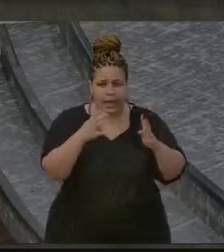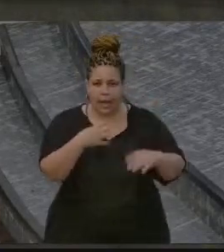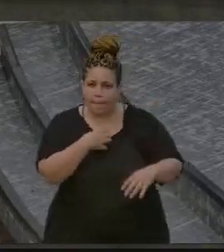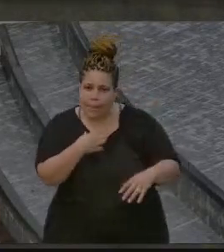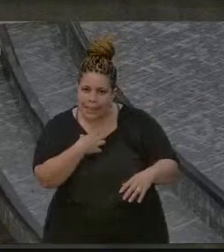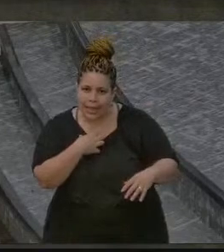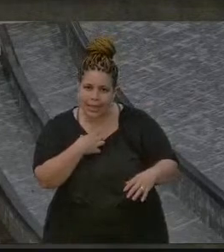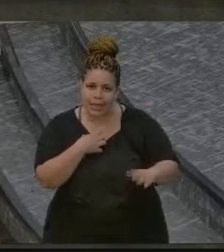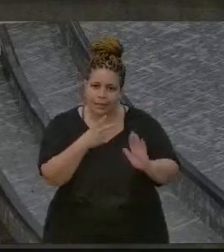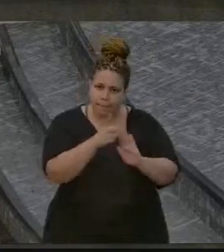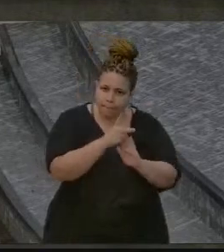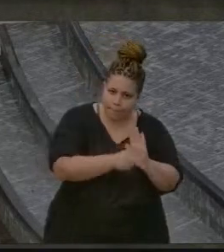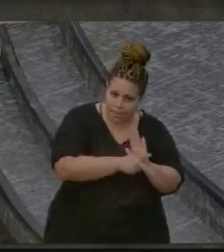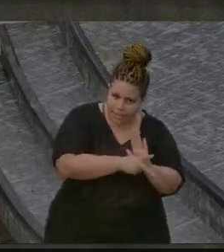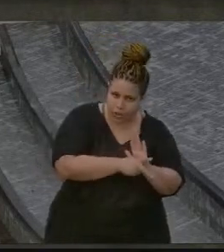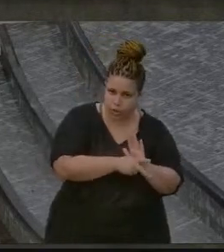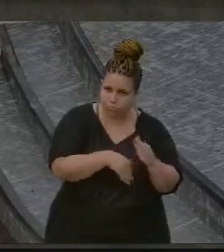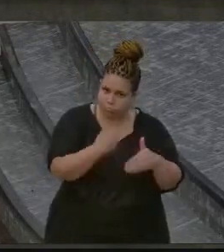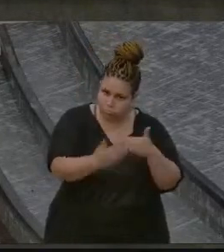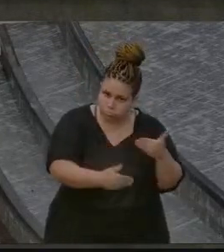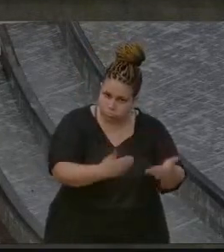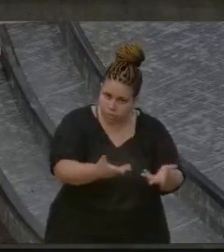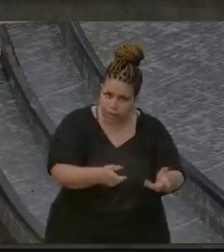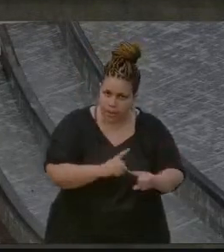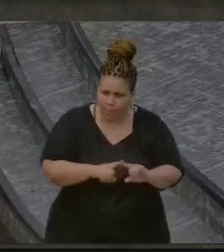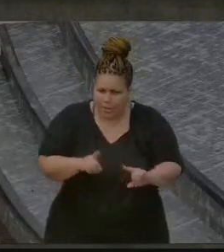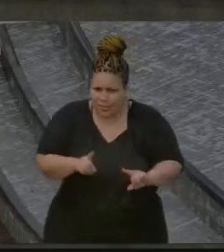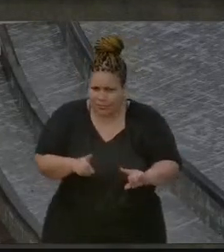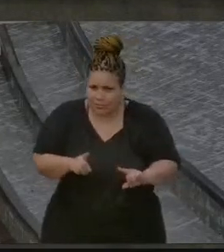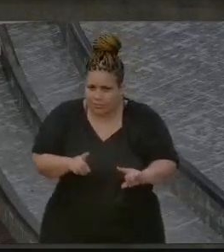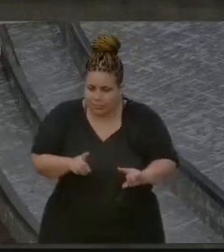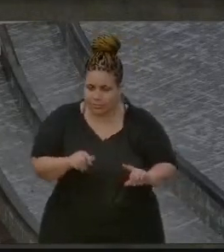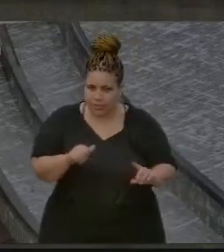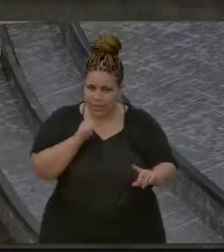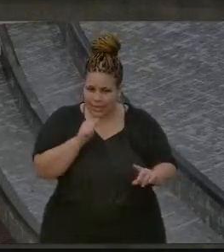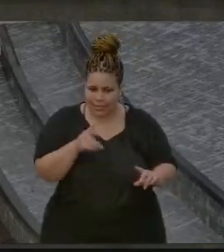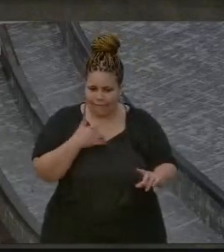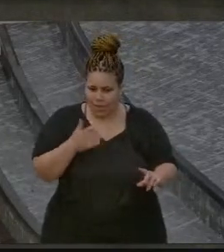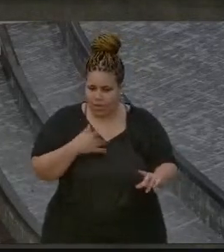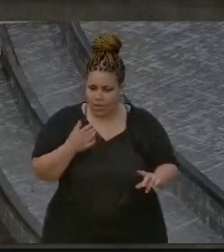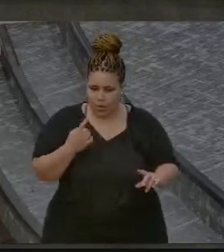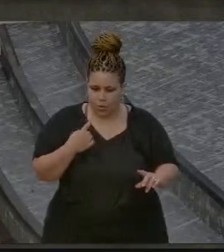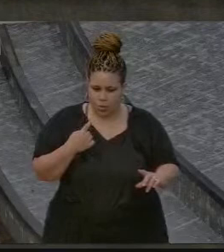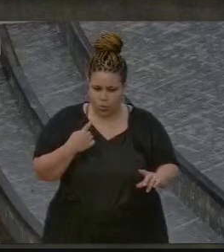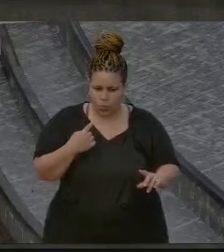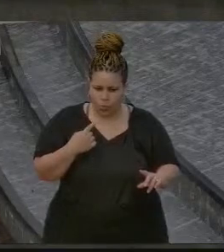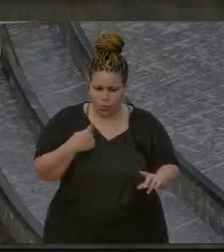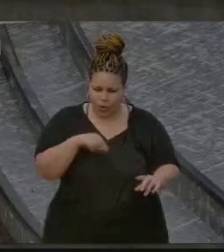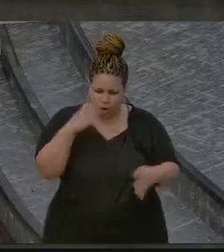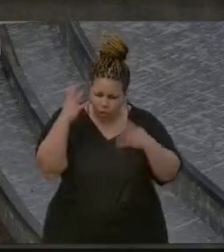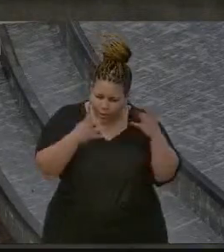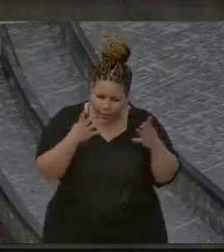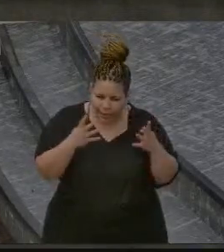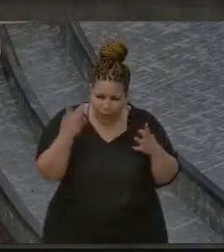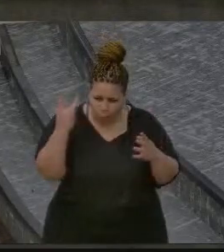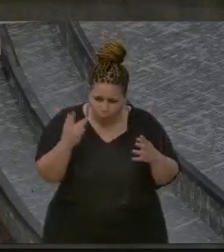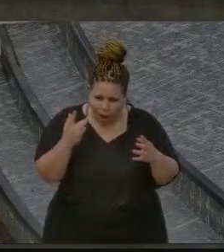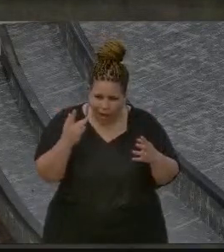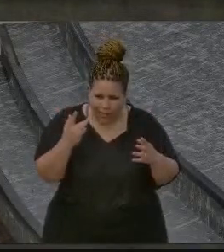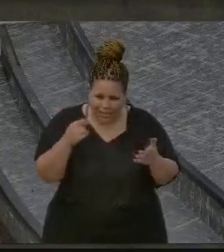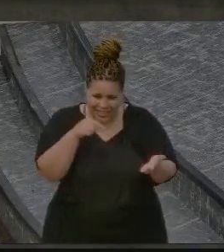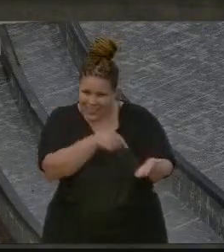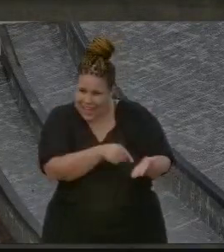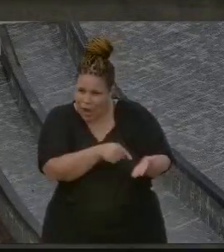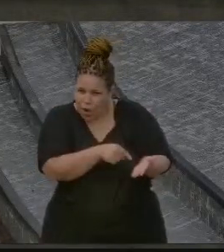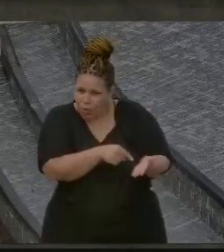but it doesn't seem like we are, because it's already in the law. The prescription for how the